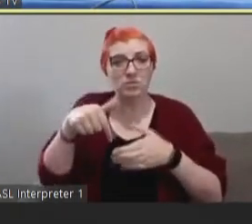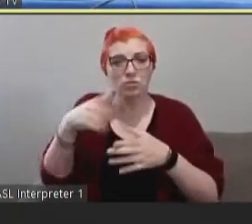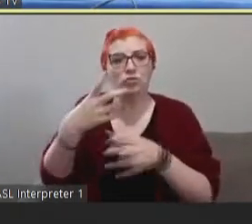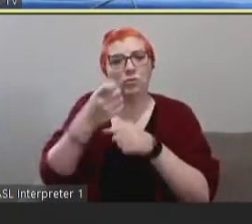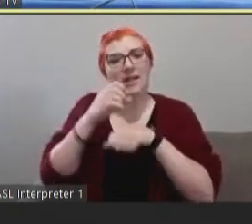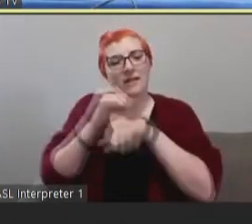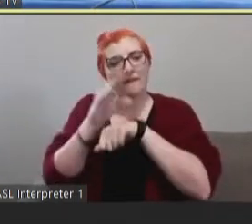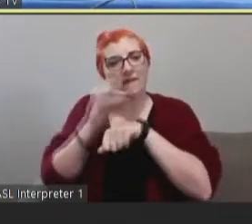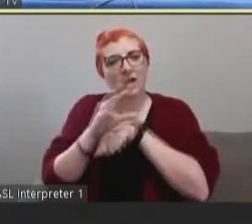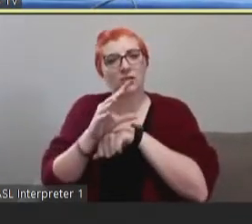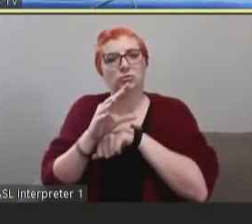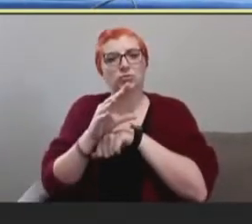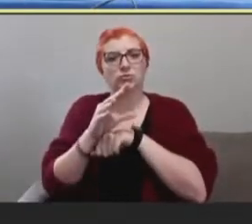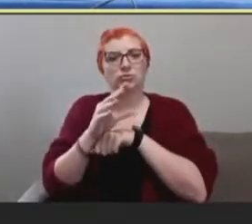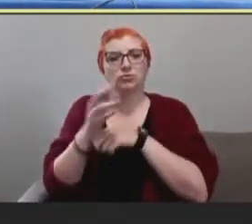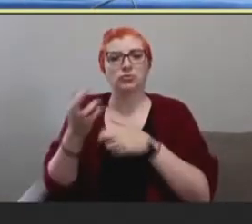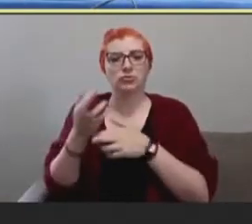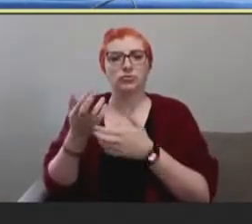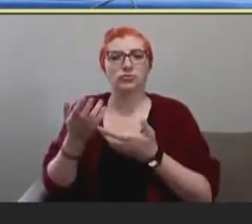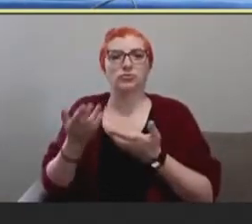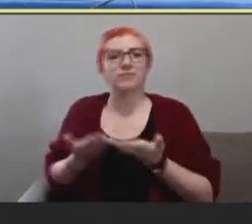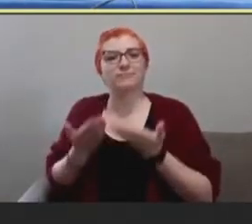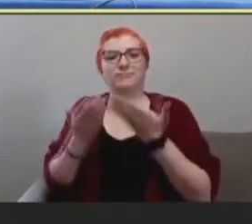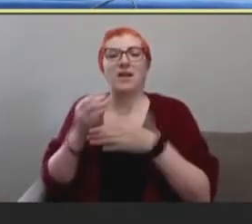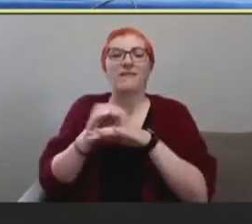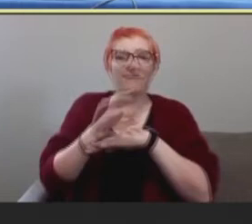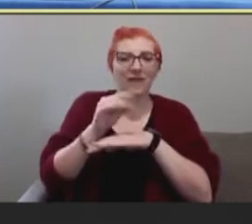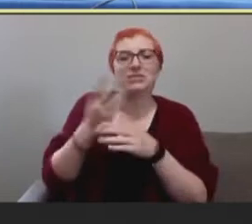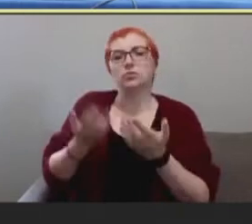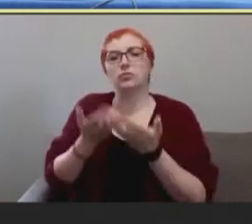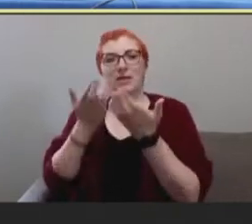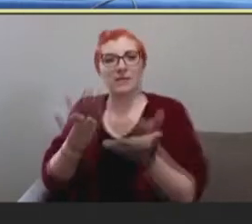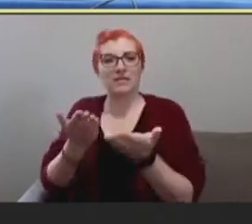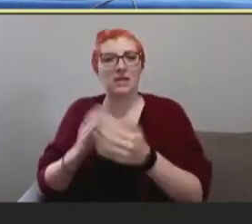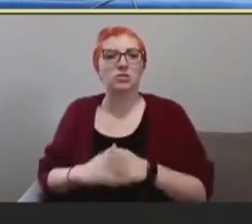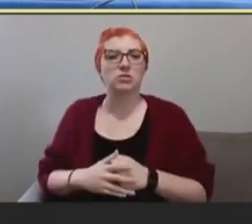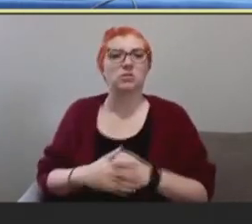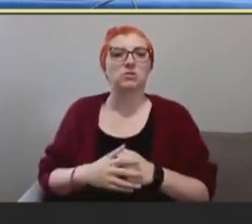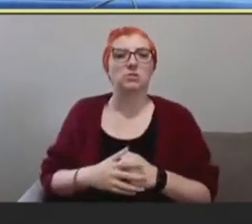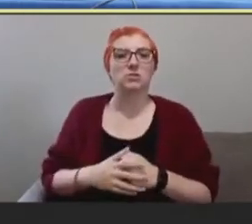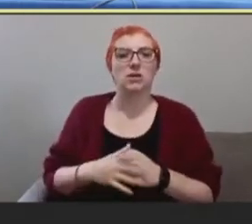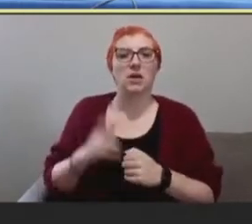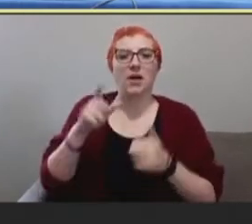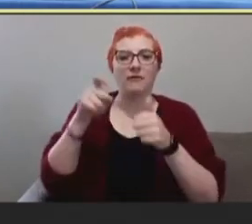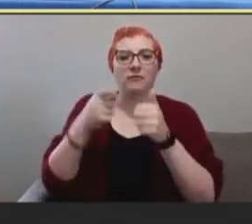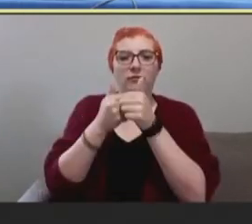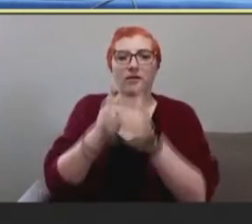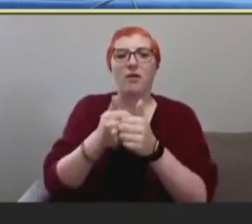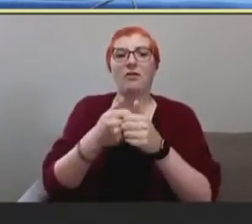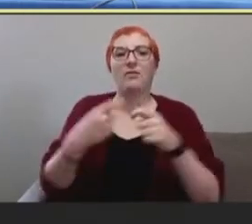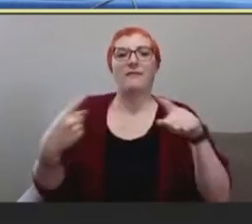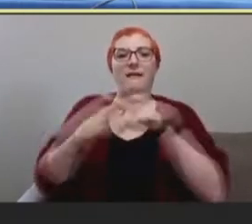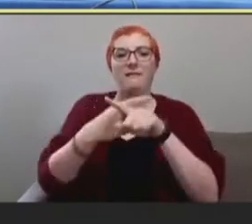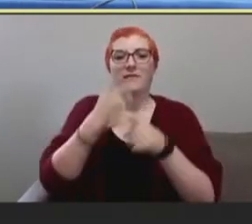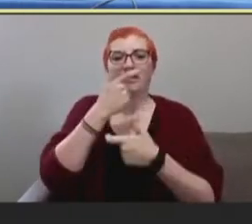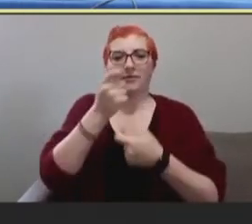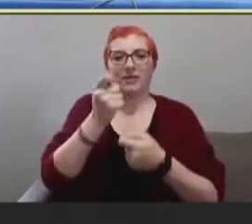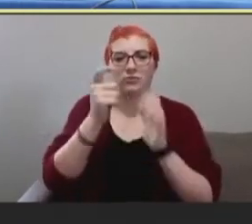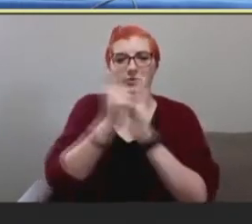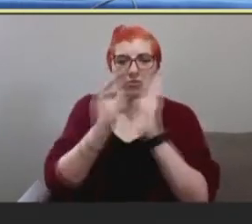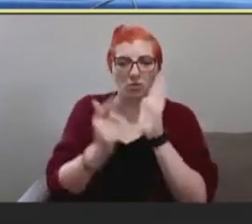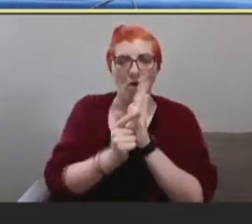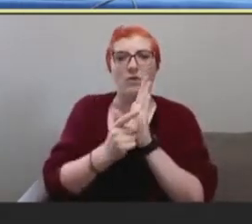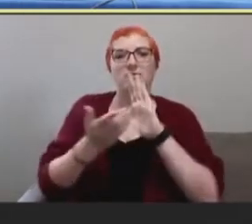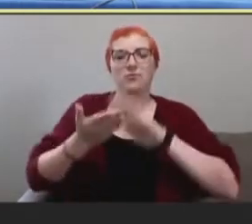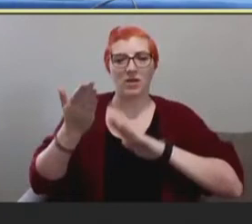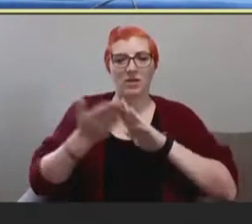The voting members are special government employees and therefore subject to conflict of interest laws and regulations, as are all members who work for the